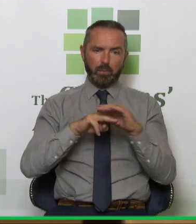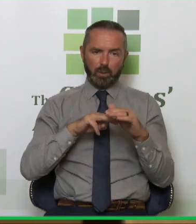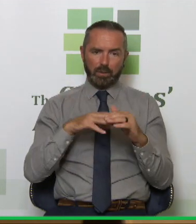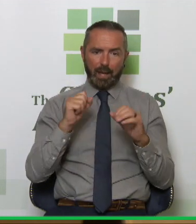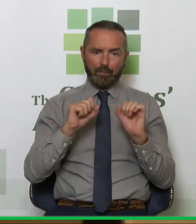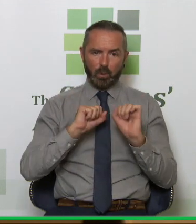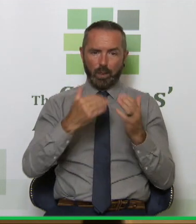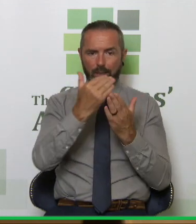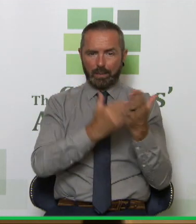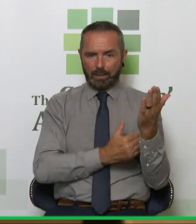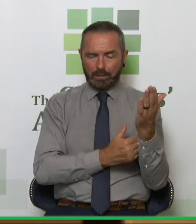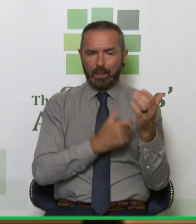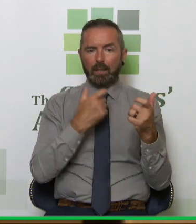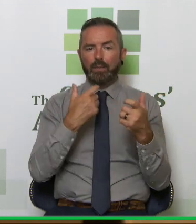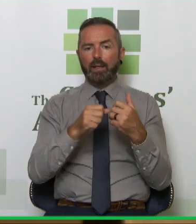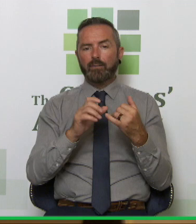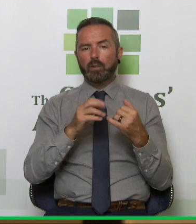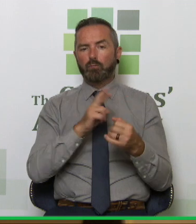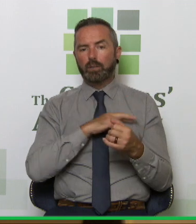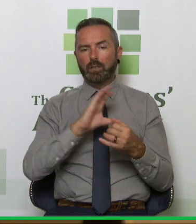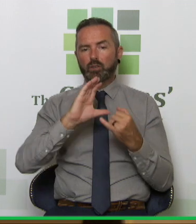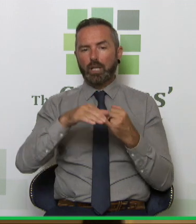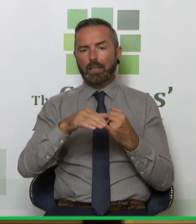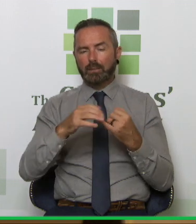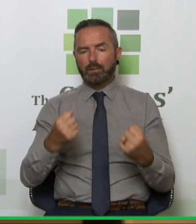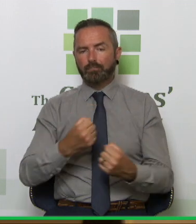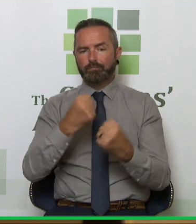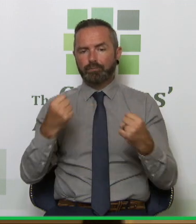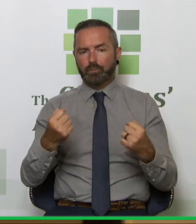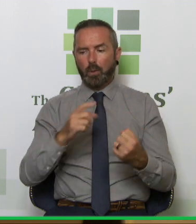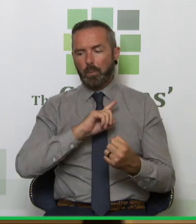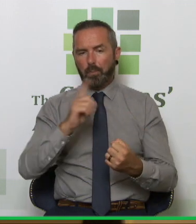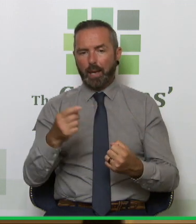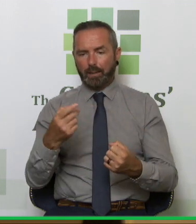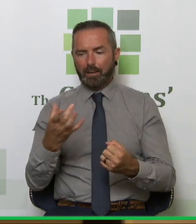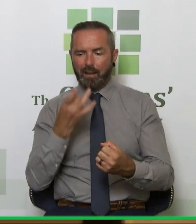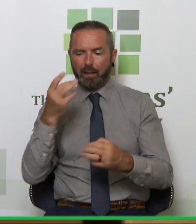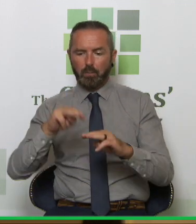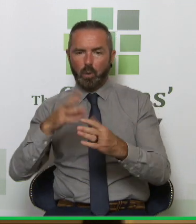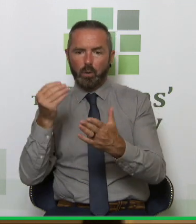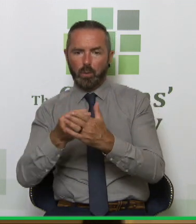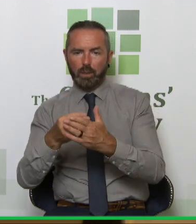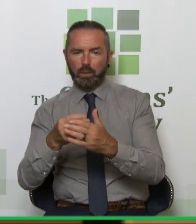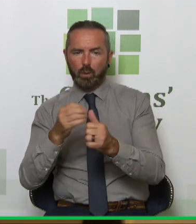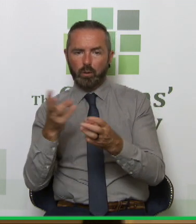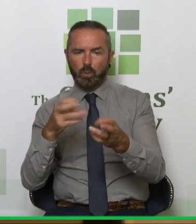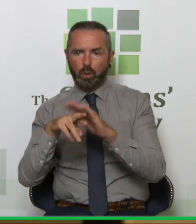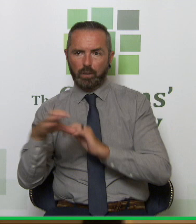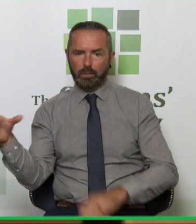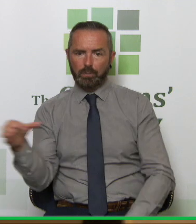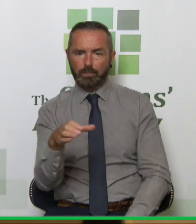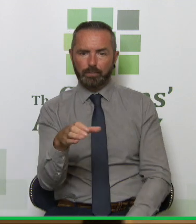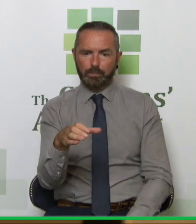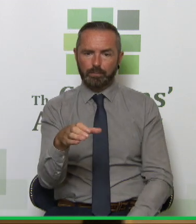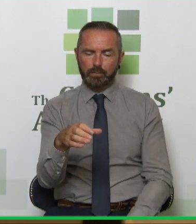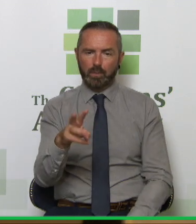lists that are building up, then we have a real opportunity to go back and say we need the additional money to have another worker in place,